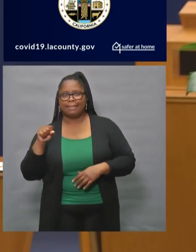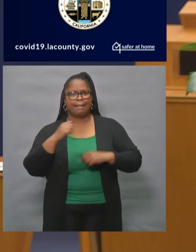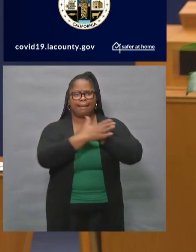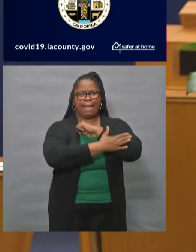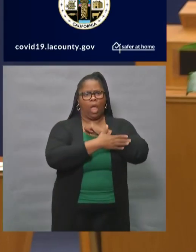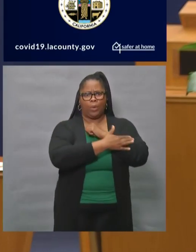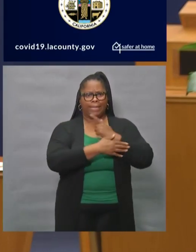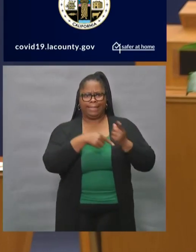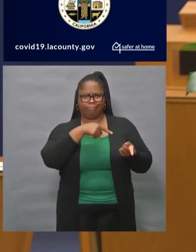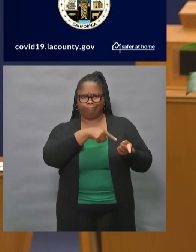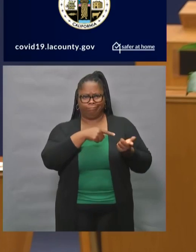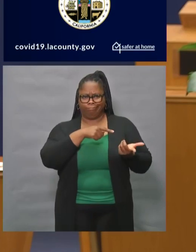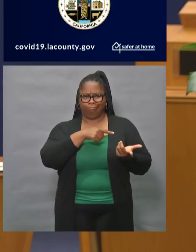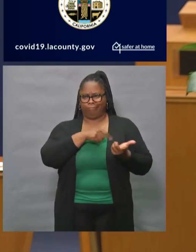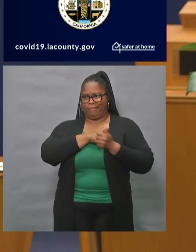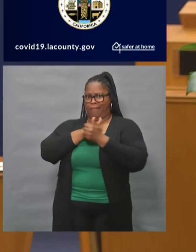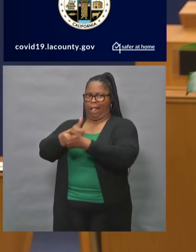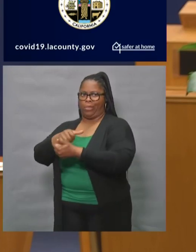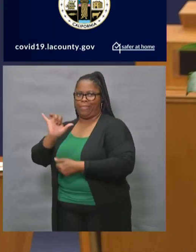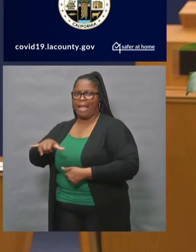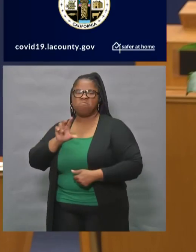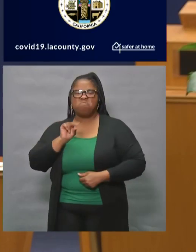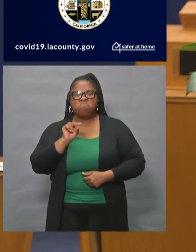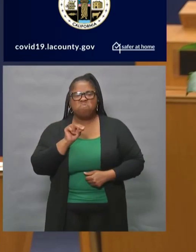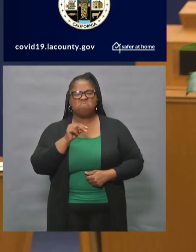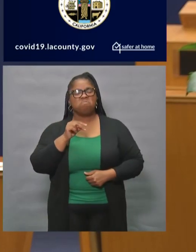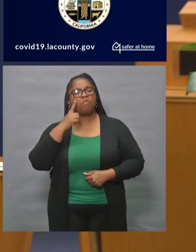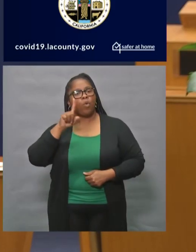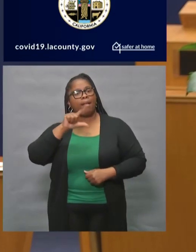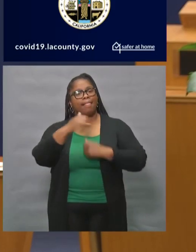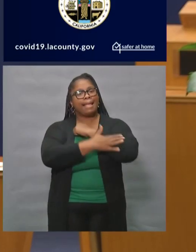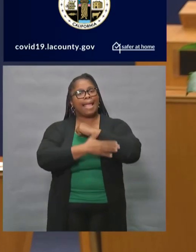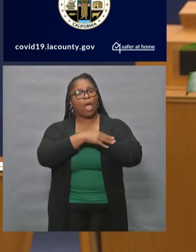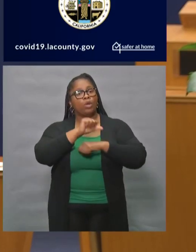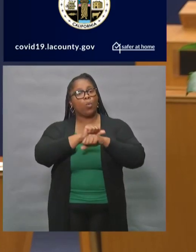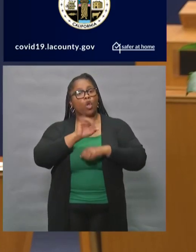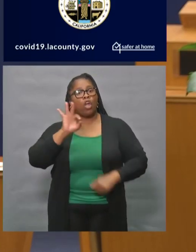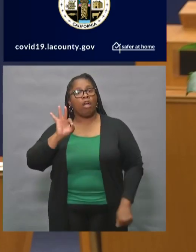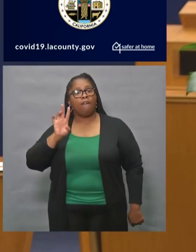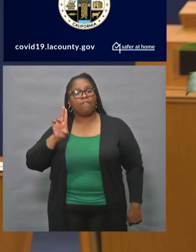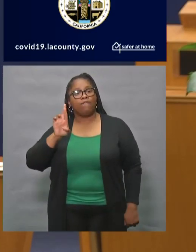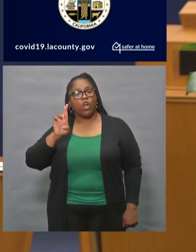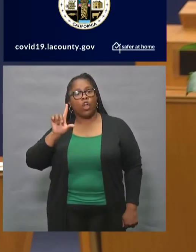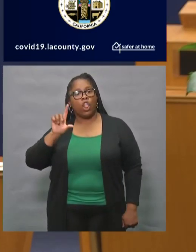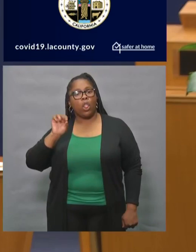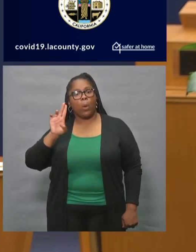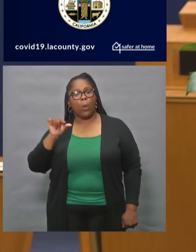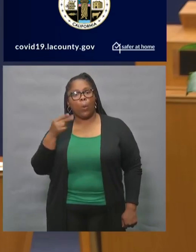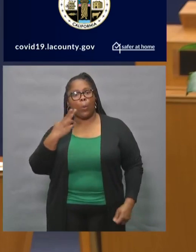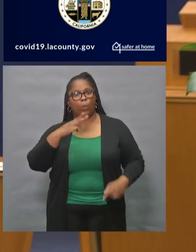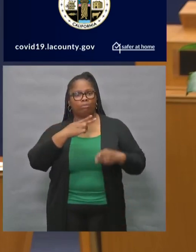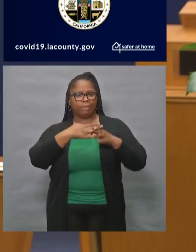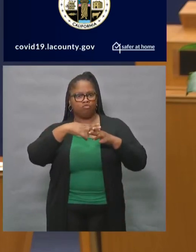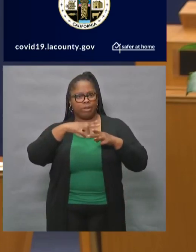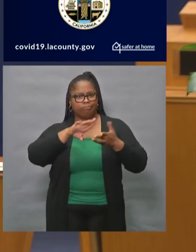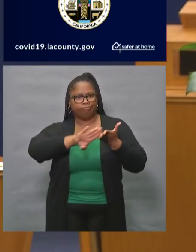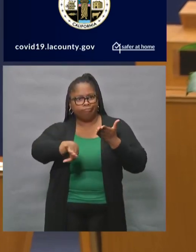or any other city is going to do it. So for LA County right now, work furloughs are not on the table. Thank you. Next question.